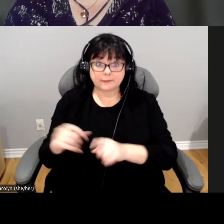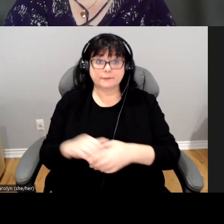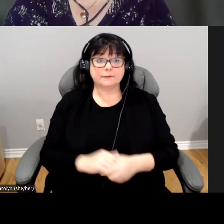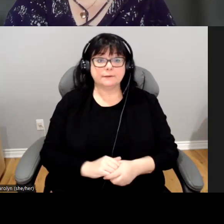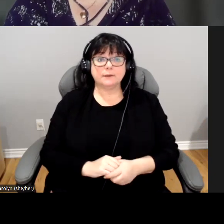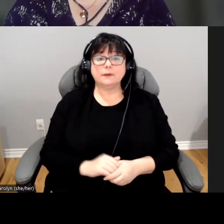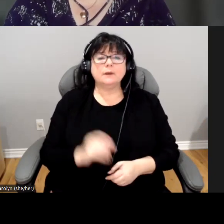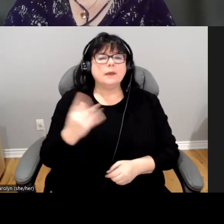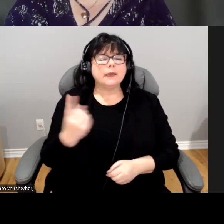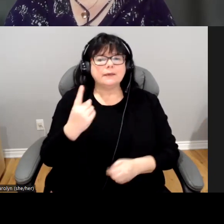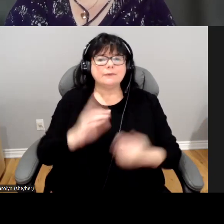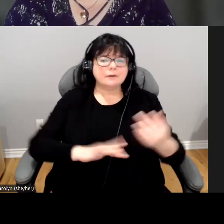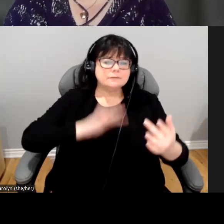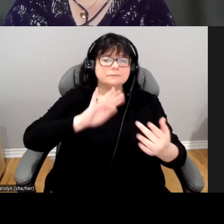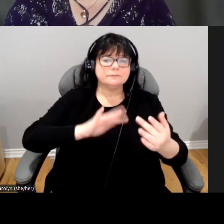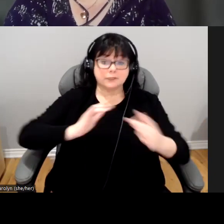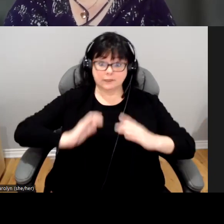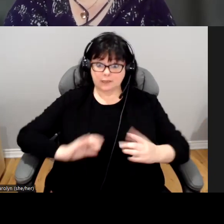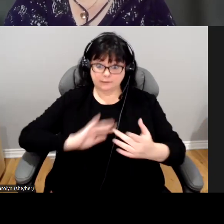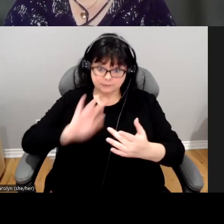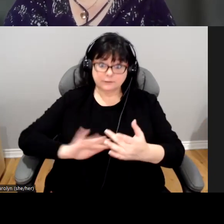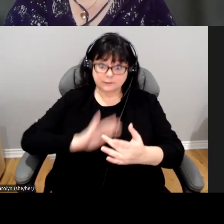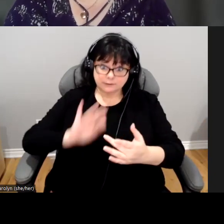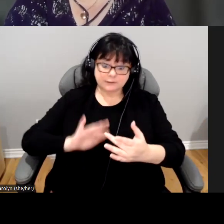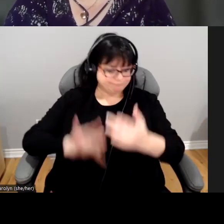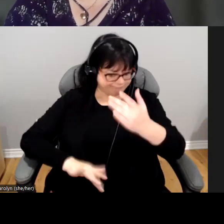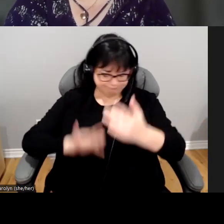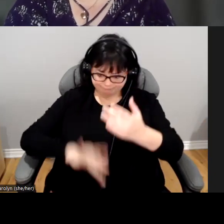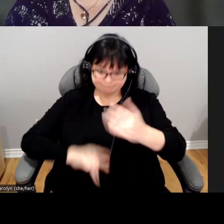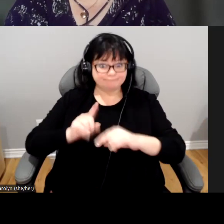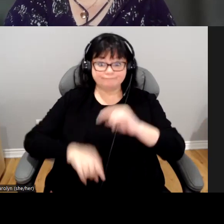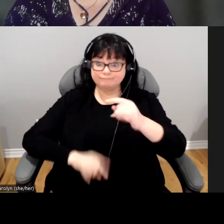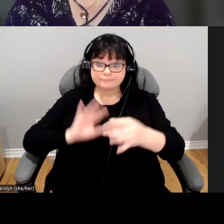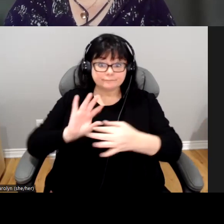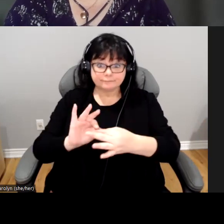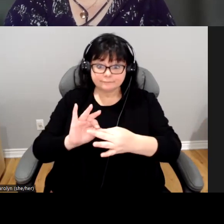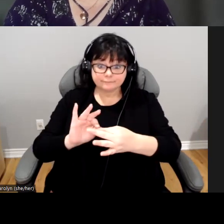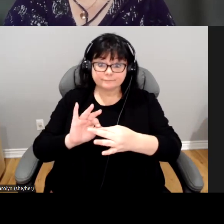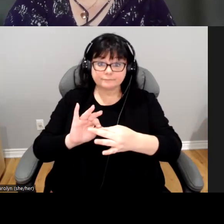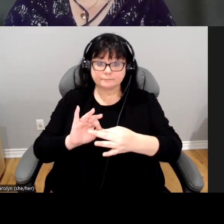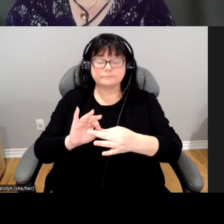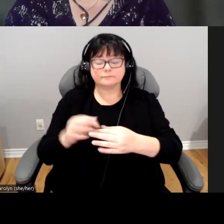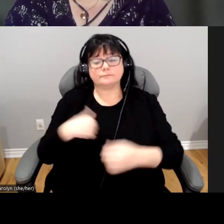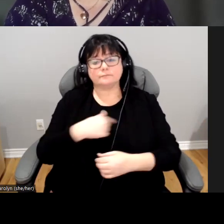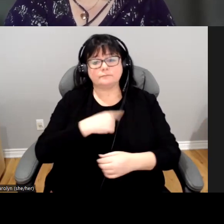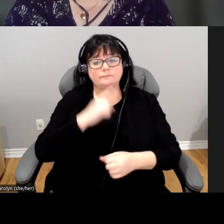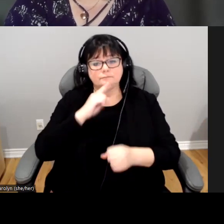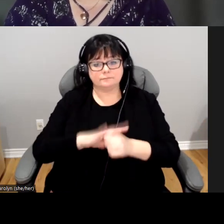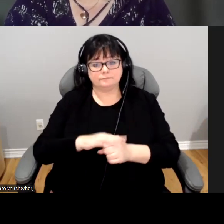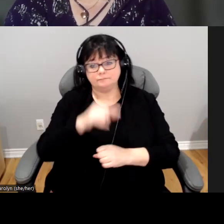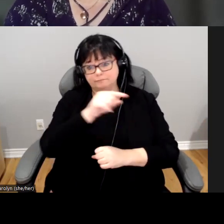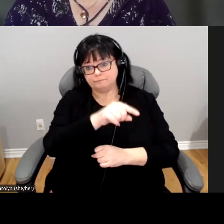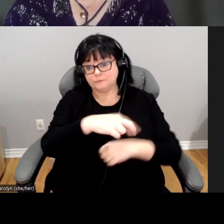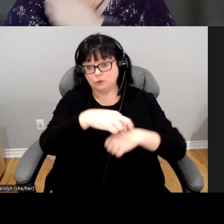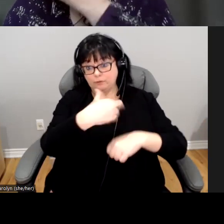lost contact or we couldn't contact, we would definitely promise to report back to them and make